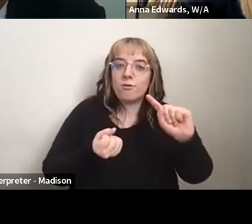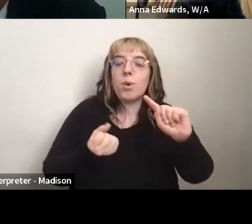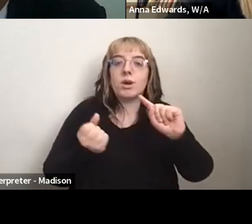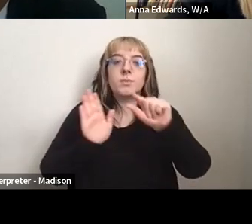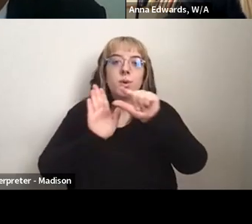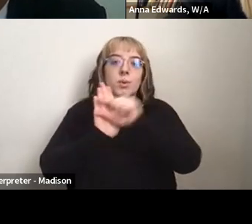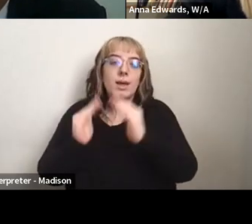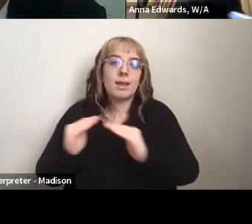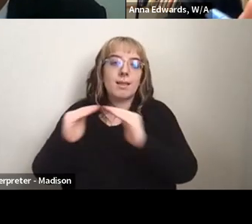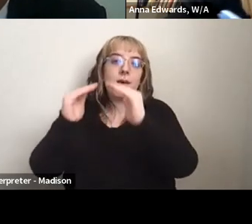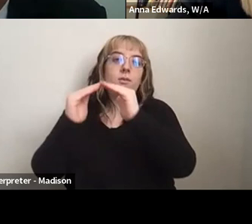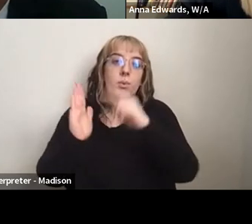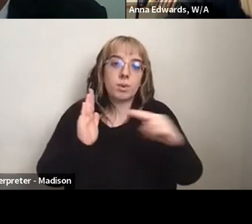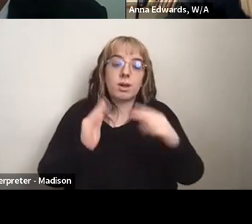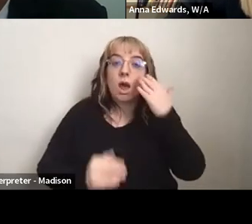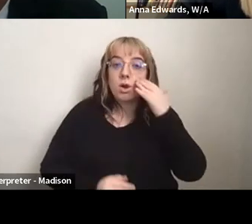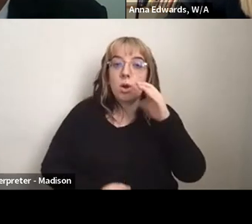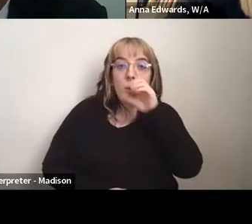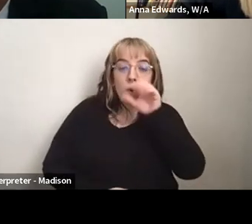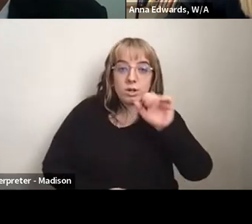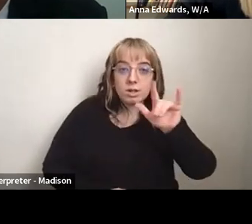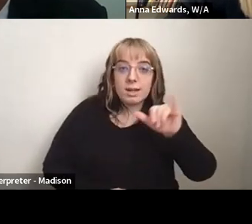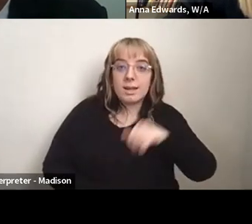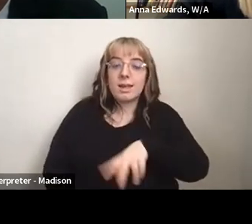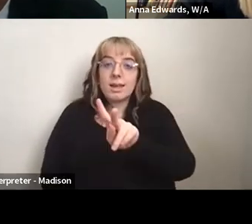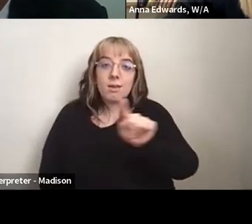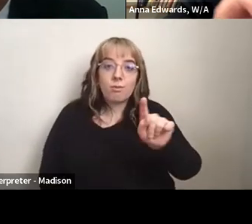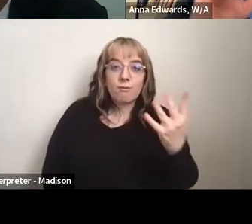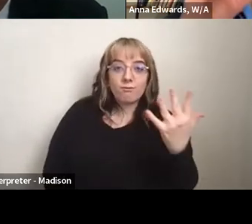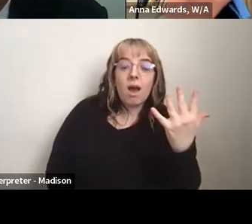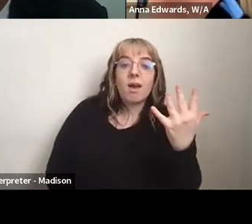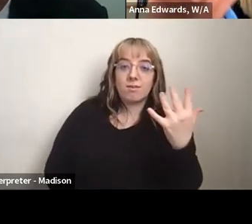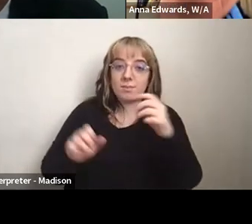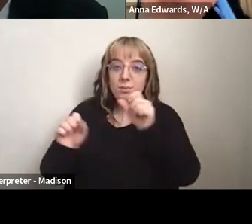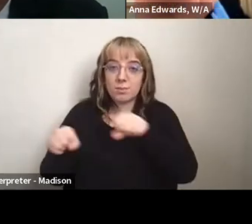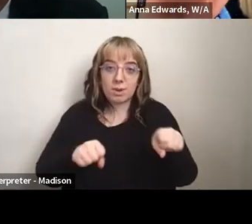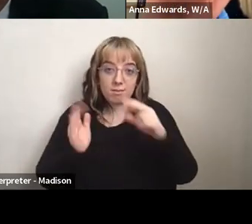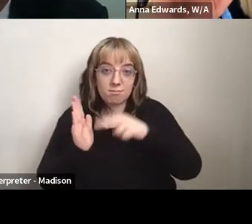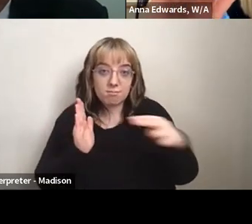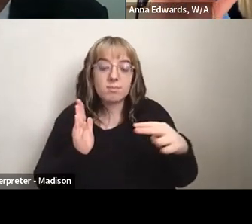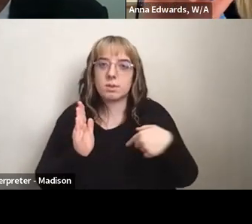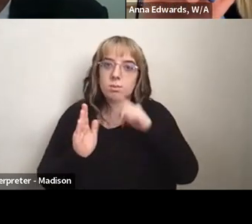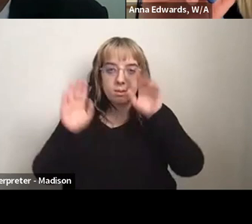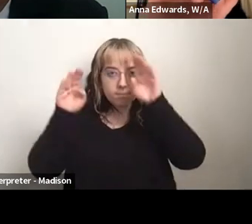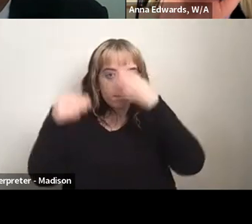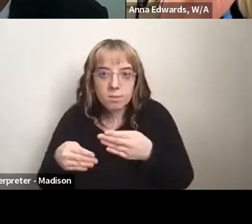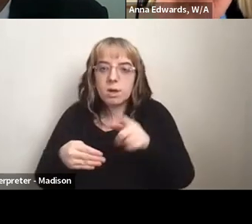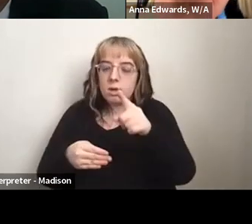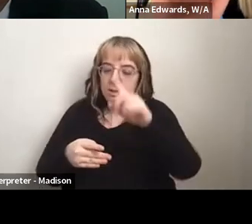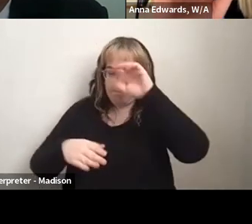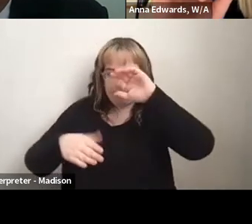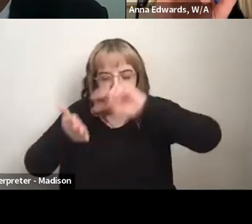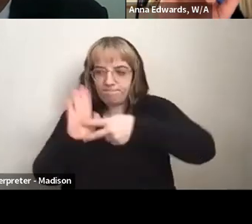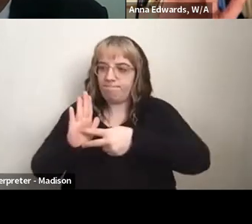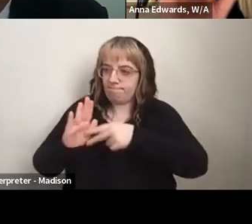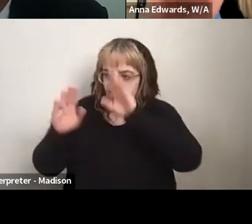Orange County, K-5 literacy has been a big focus, and you've been working very intentionally on